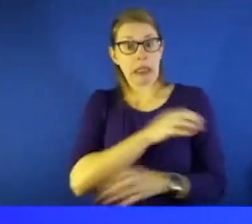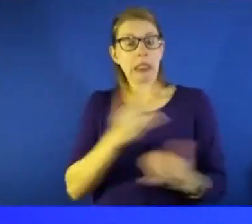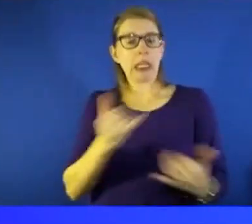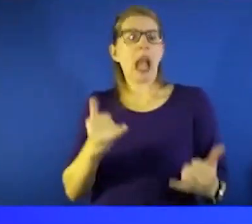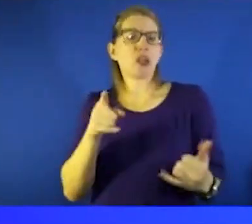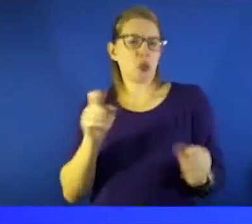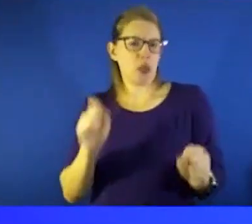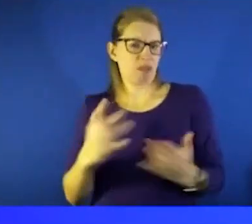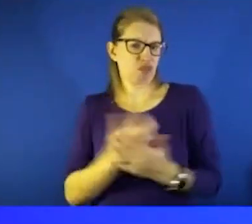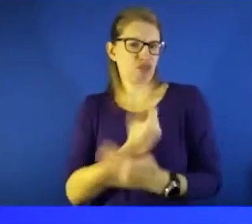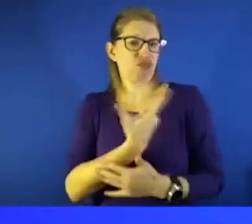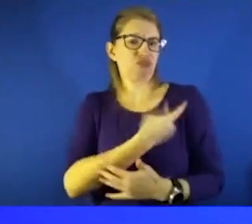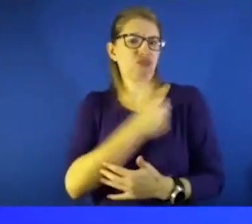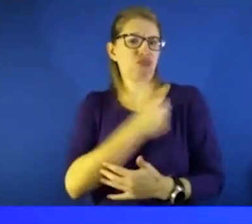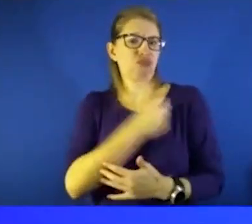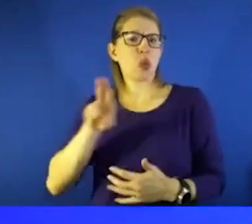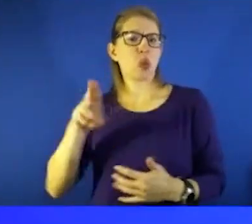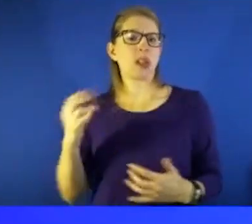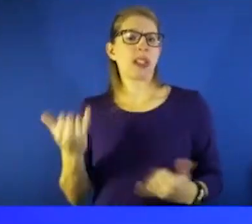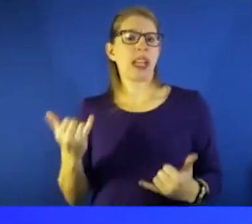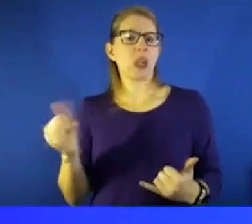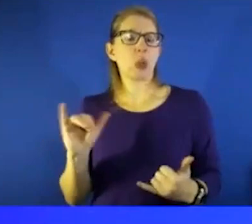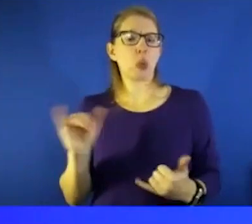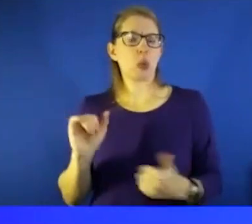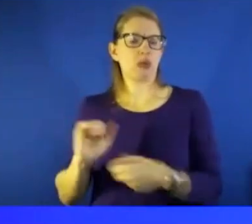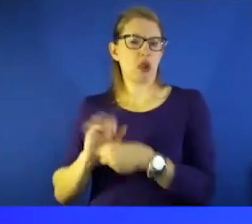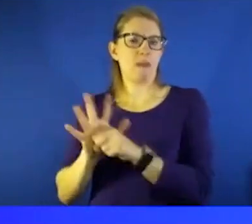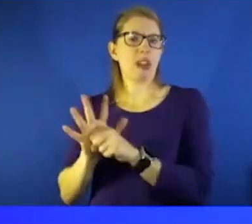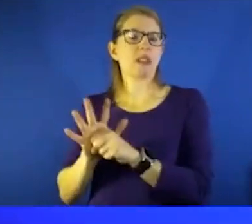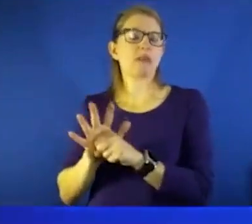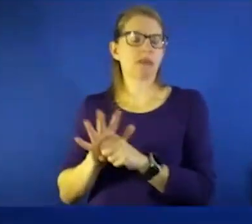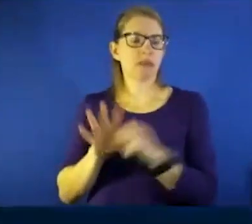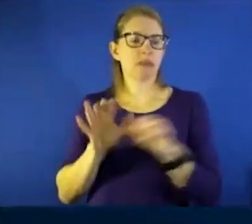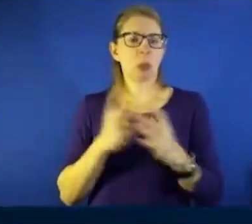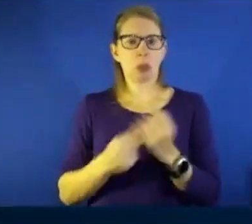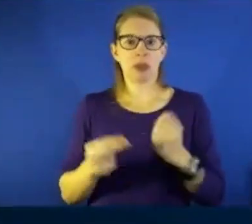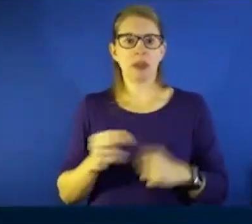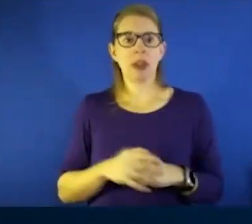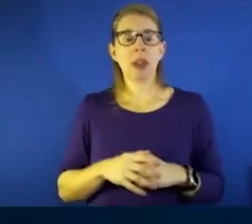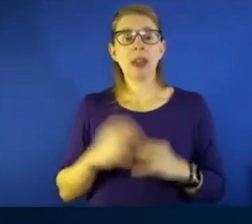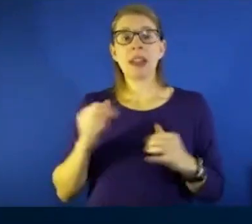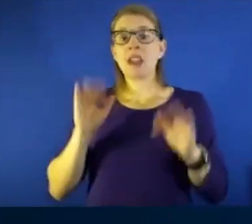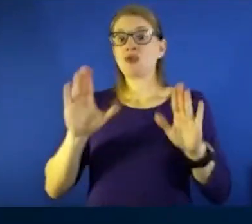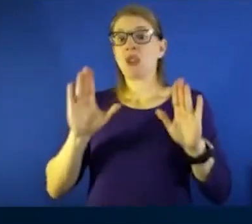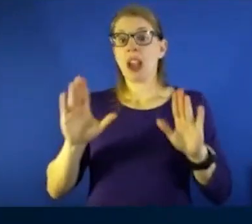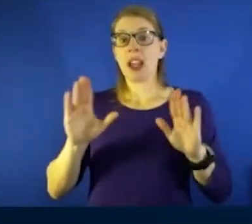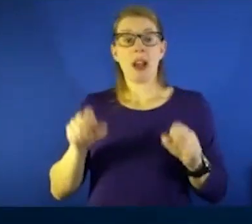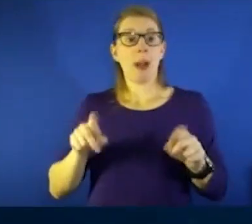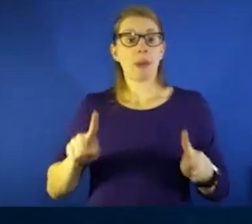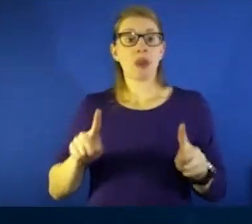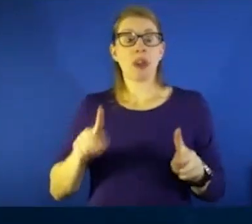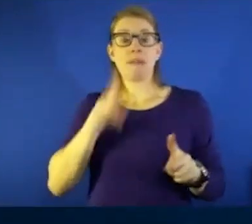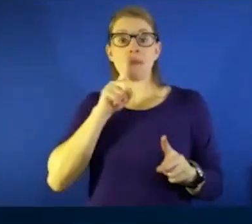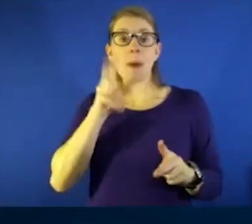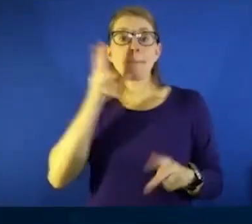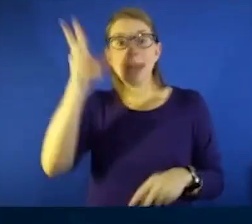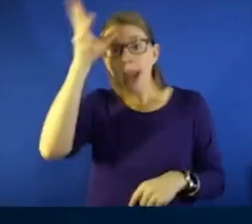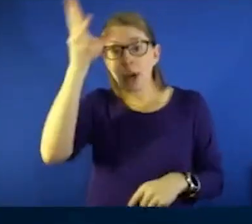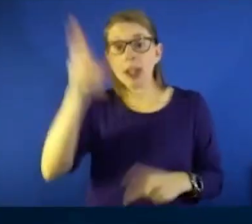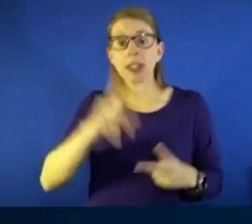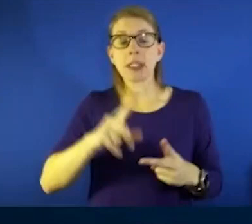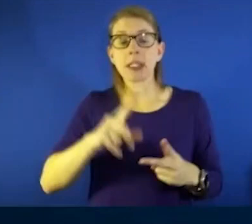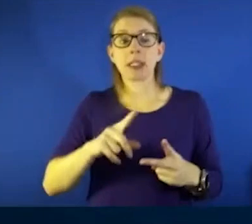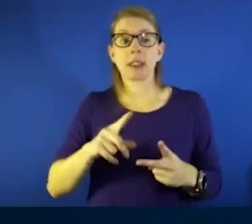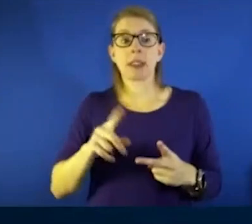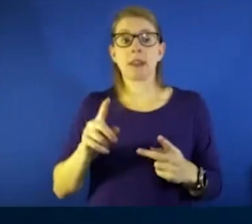You know, one of the things that I said the other night is we see this as a really great opportunity for parents to be talking with